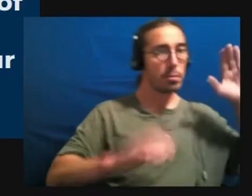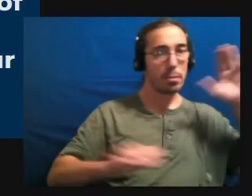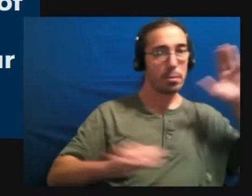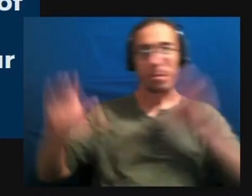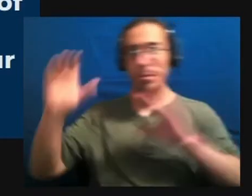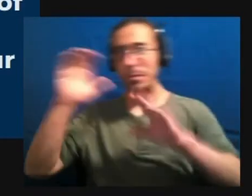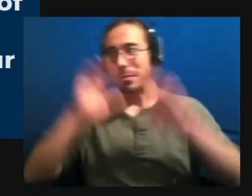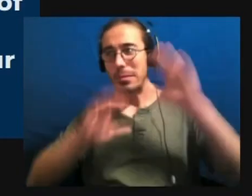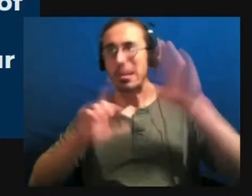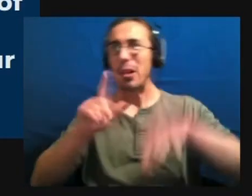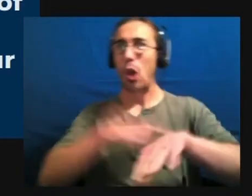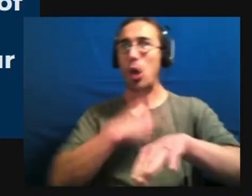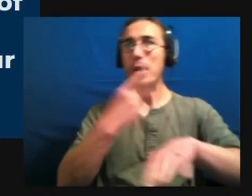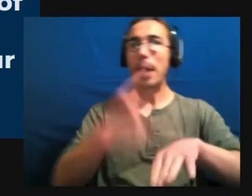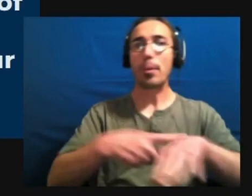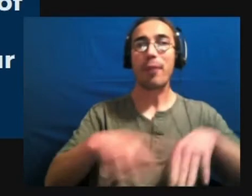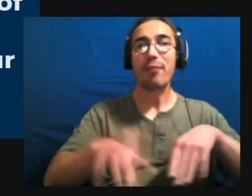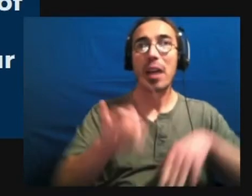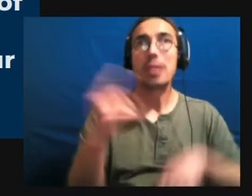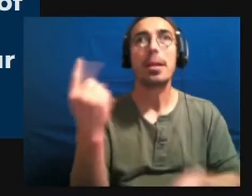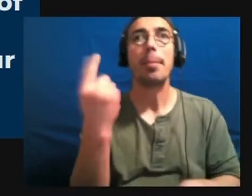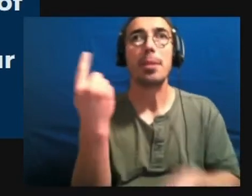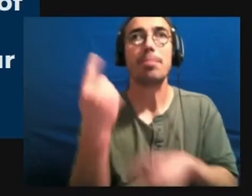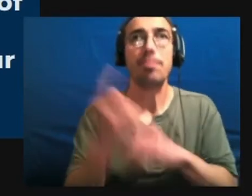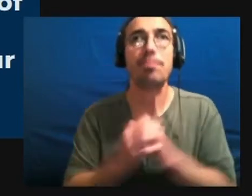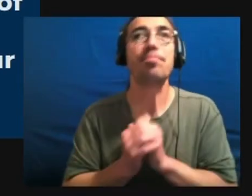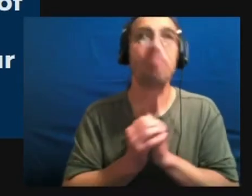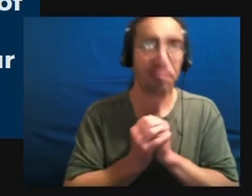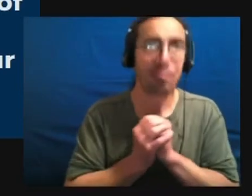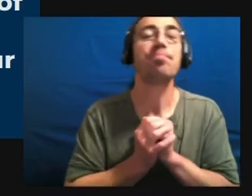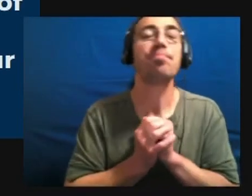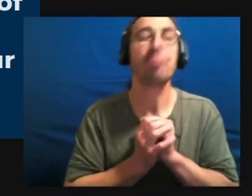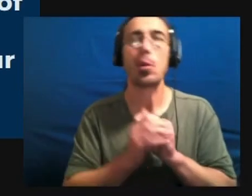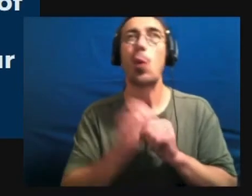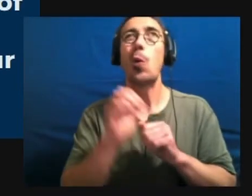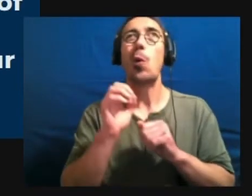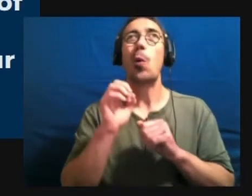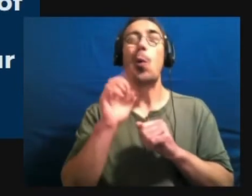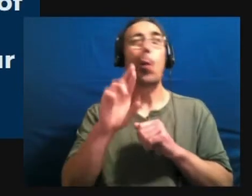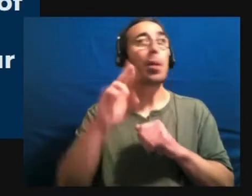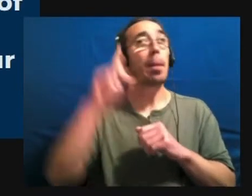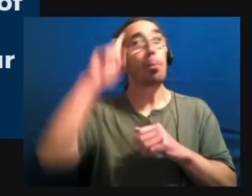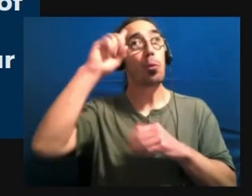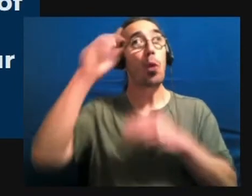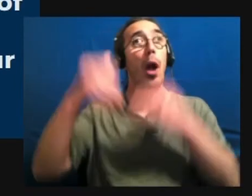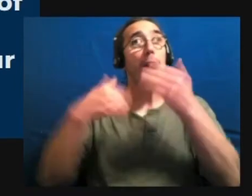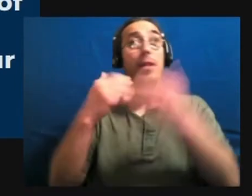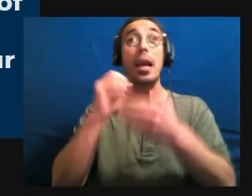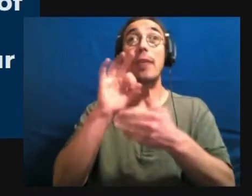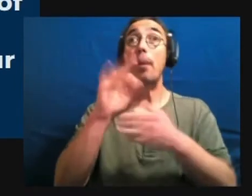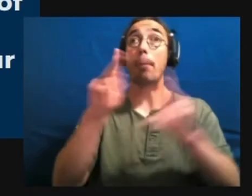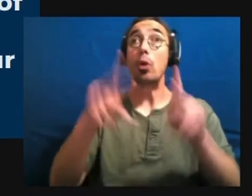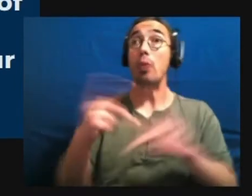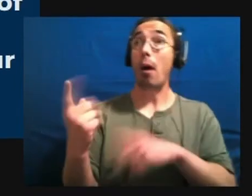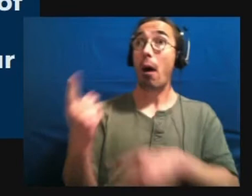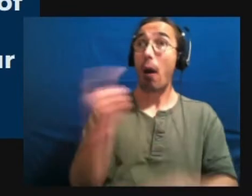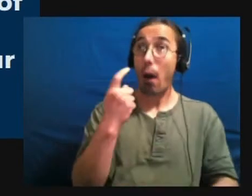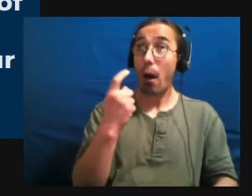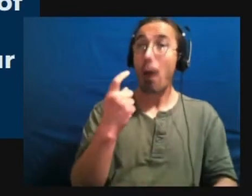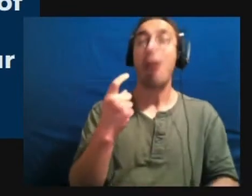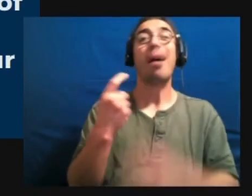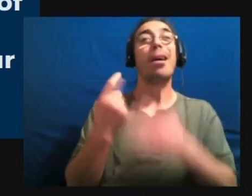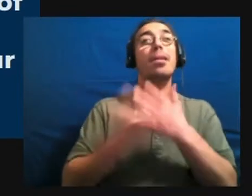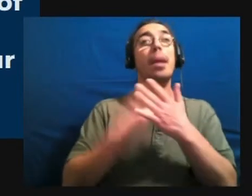So it takes me a long time sometimes to process things before I can answer questions, because I have to go around my